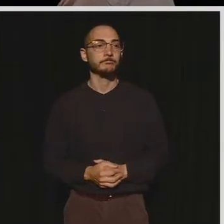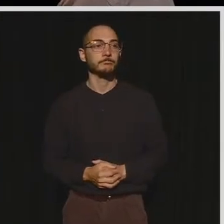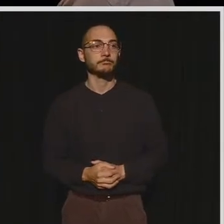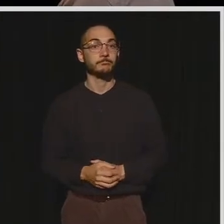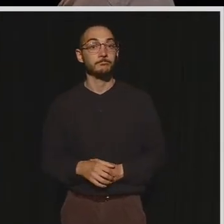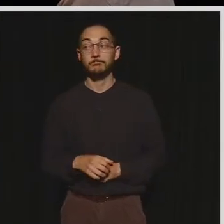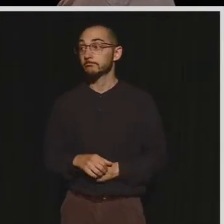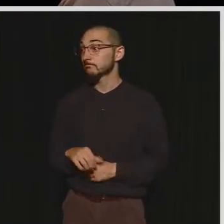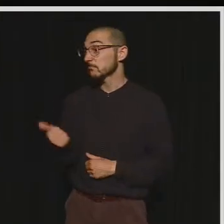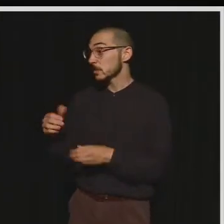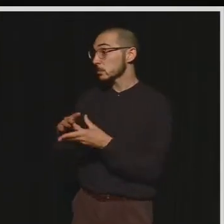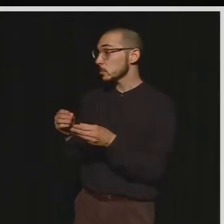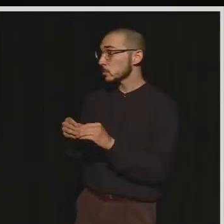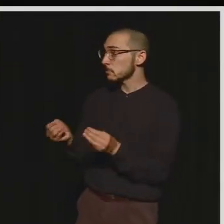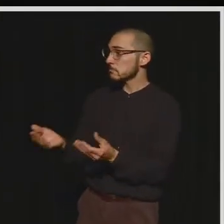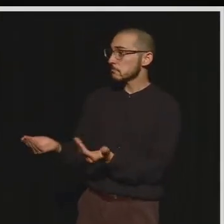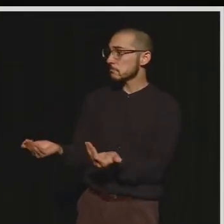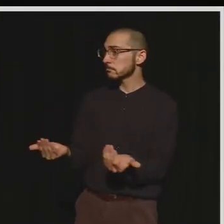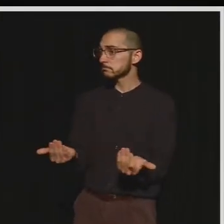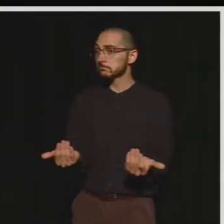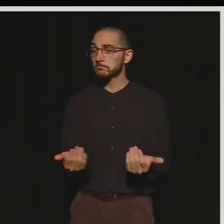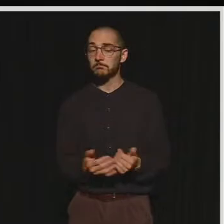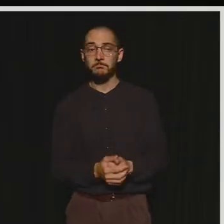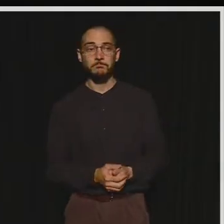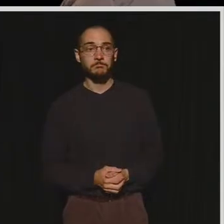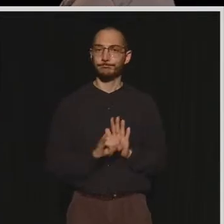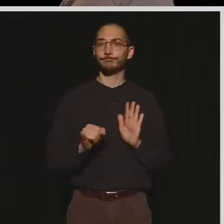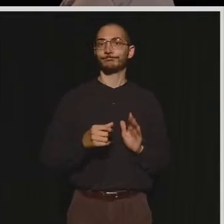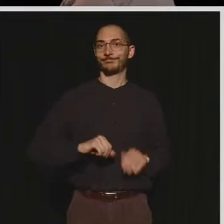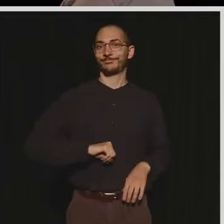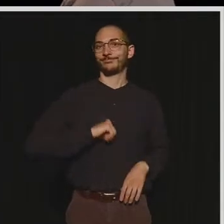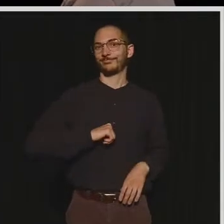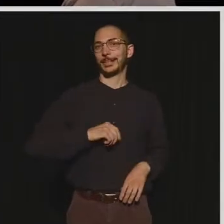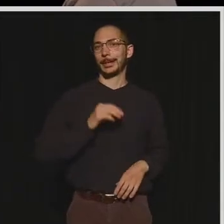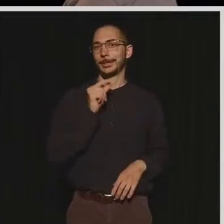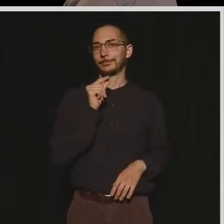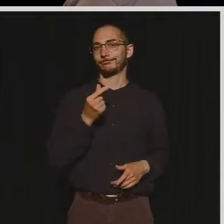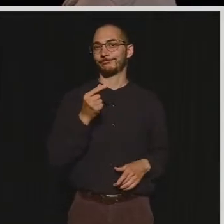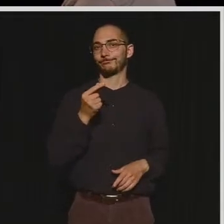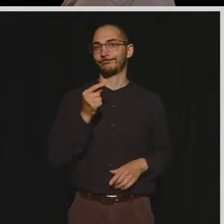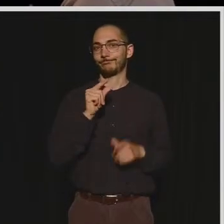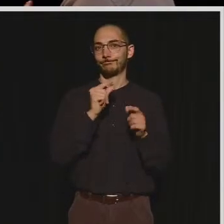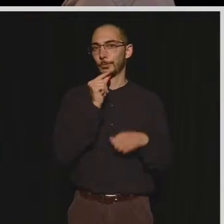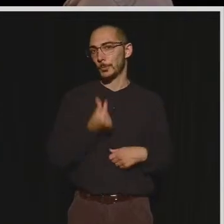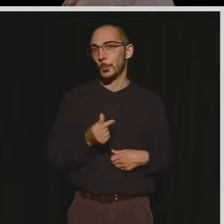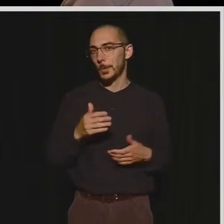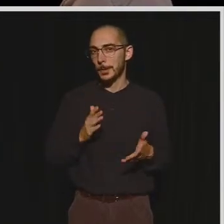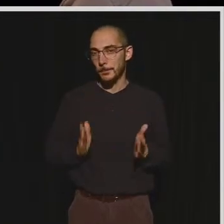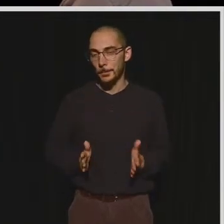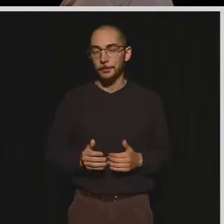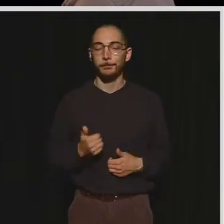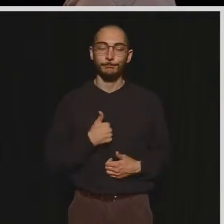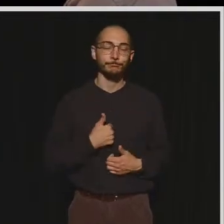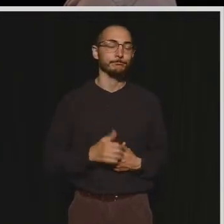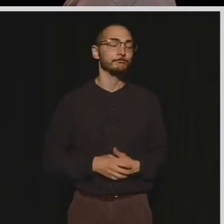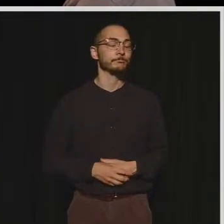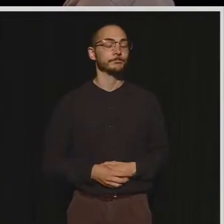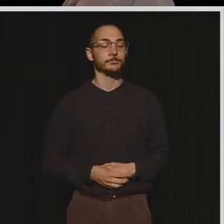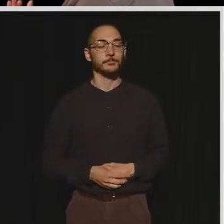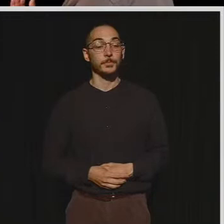out story? I'm curious if any of you have a story connected to